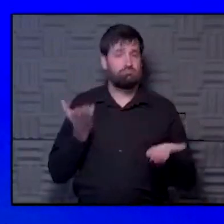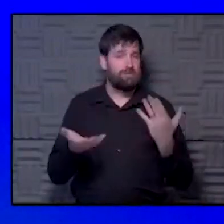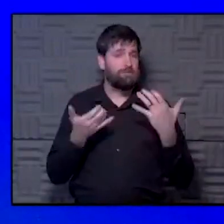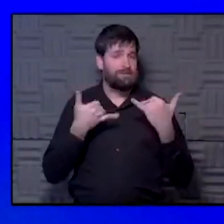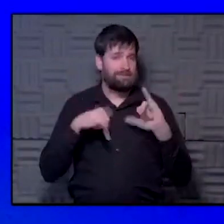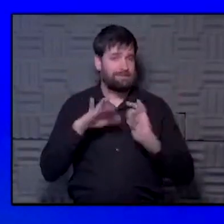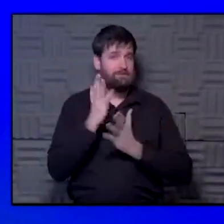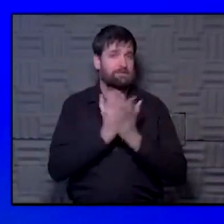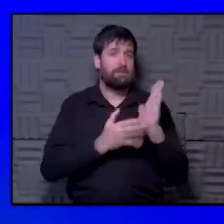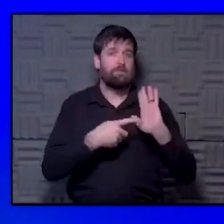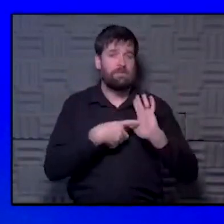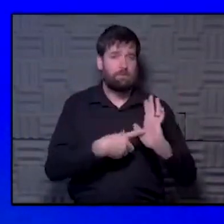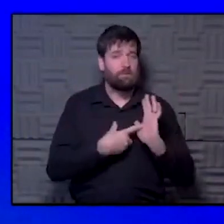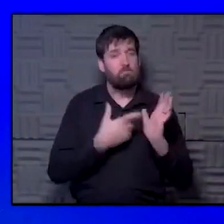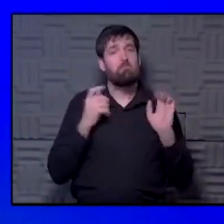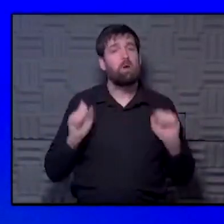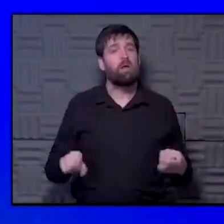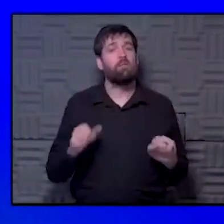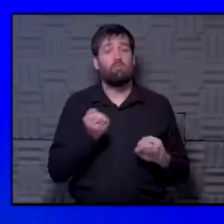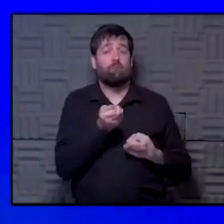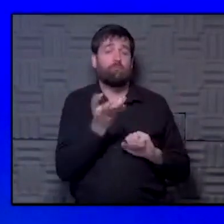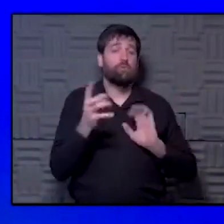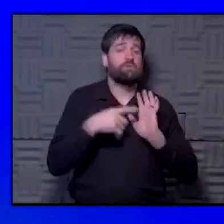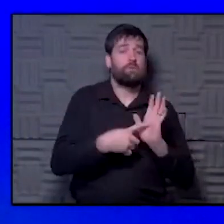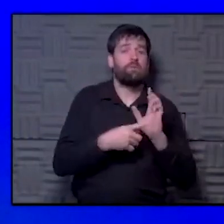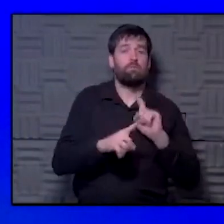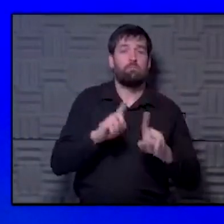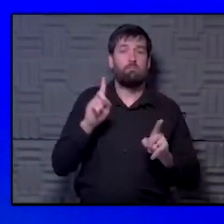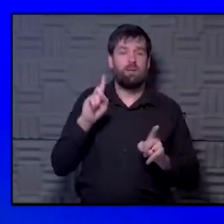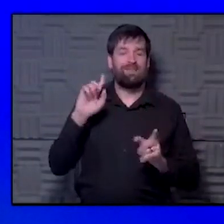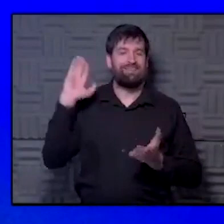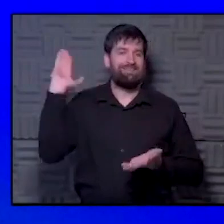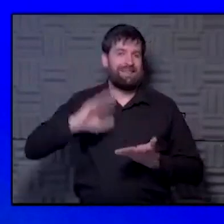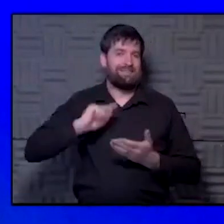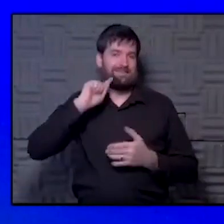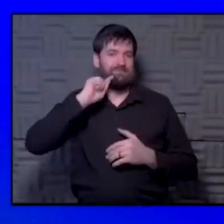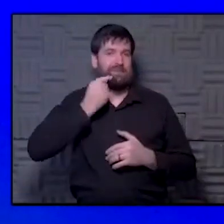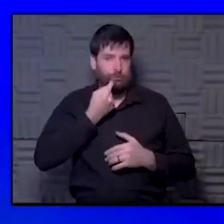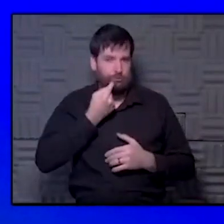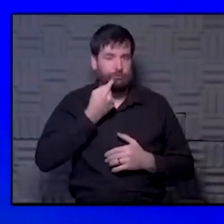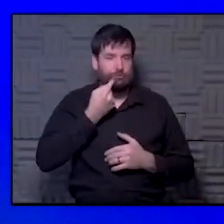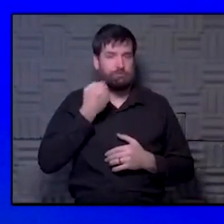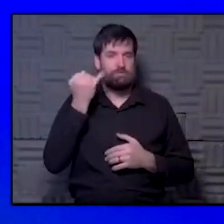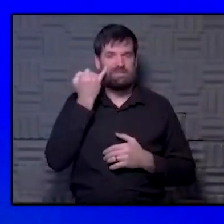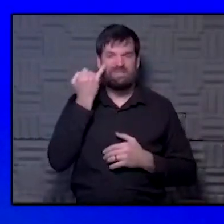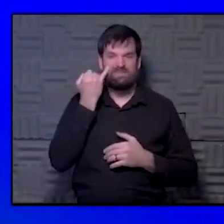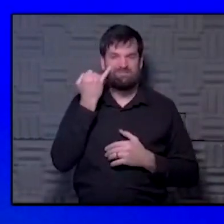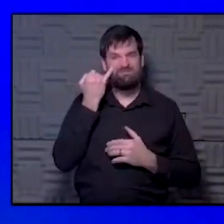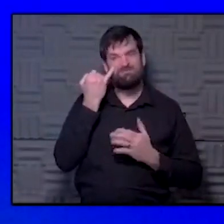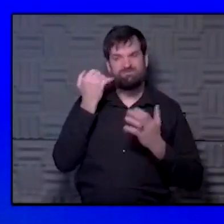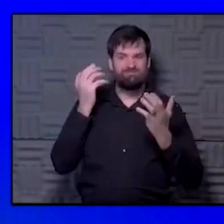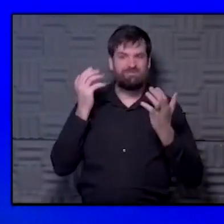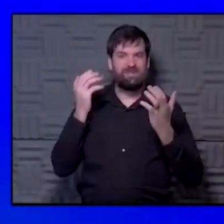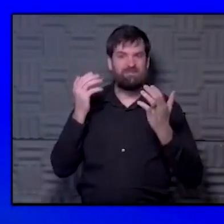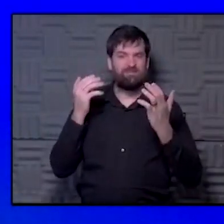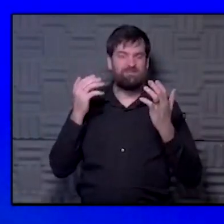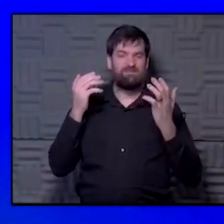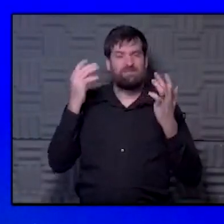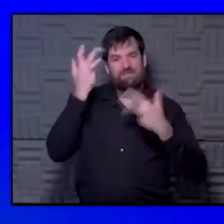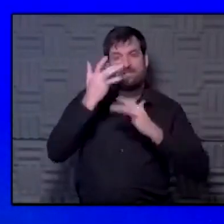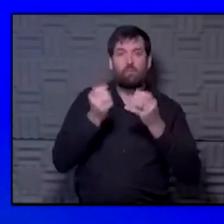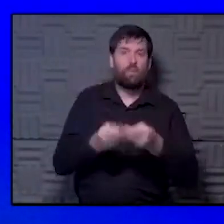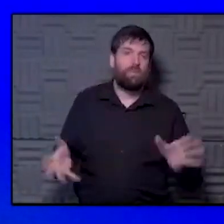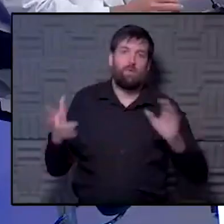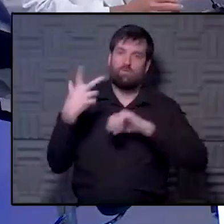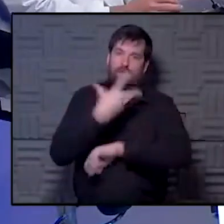get a little bit of symptoms or a few symptoms, but hopefully not to the extent and intensity that you would if you otherwise got the disease without having